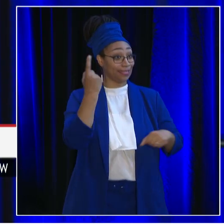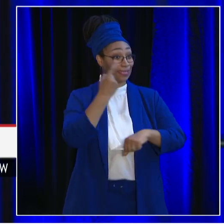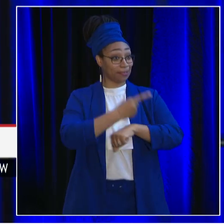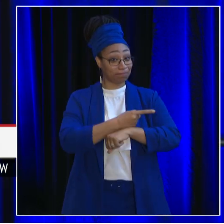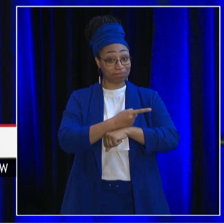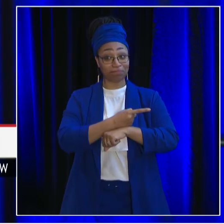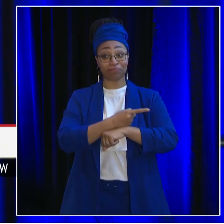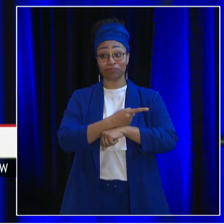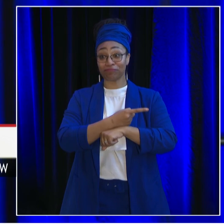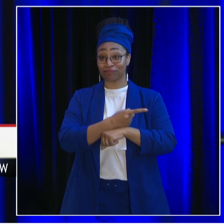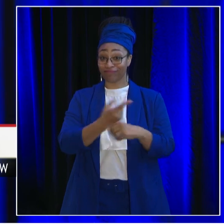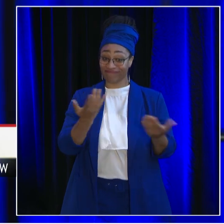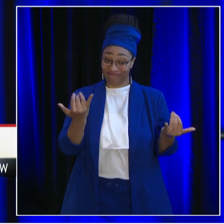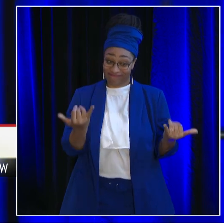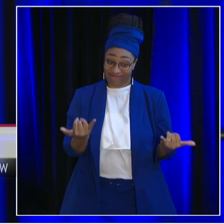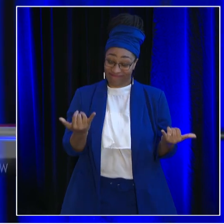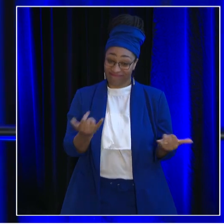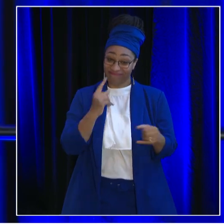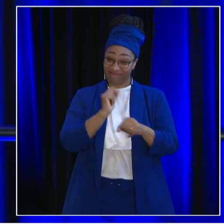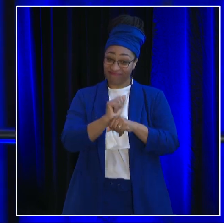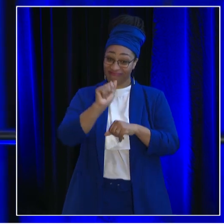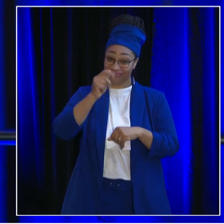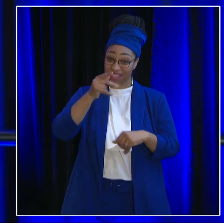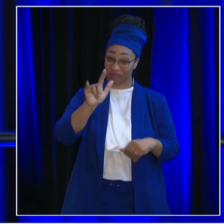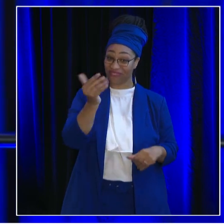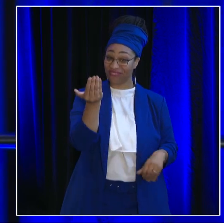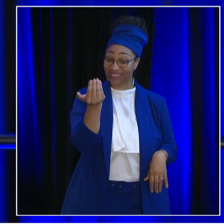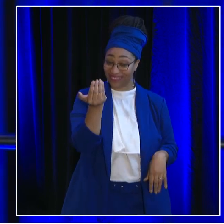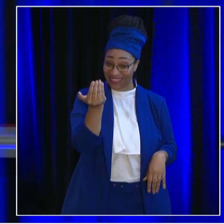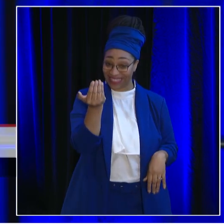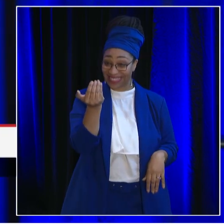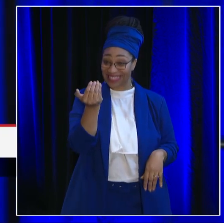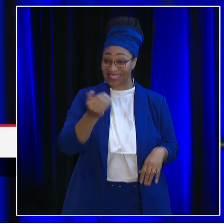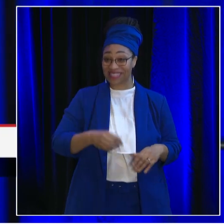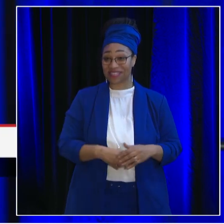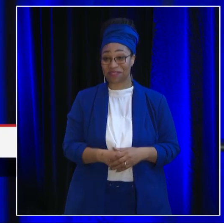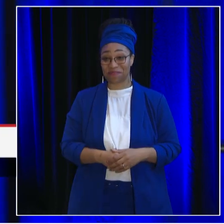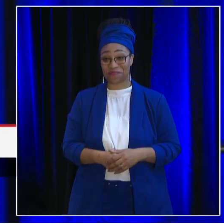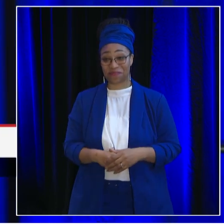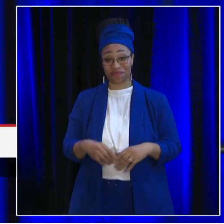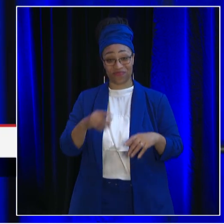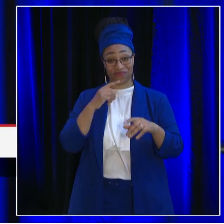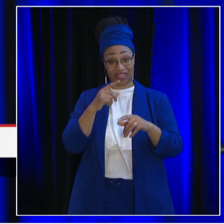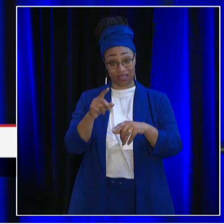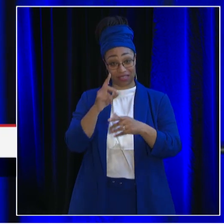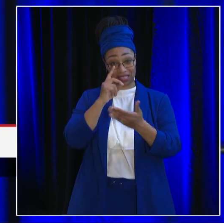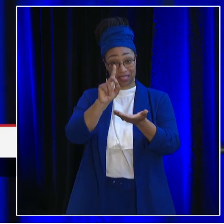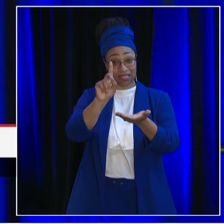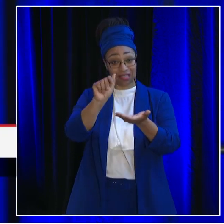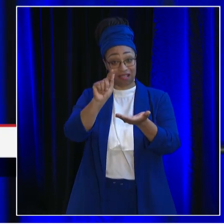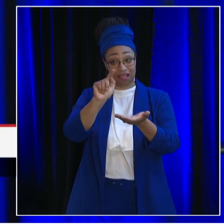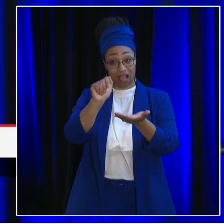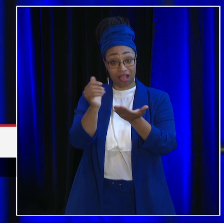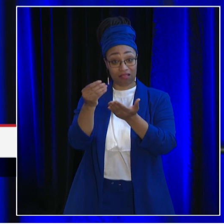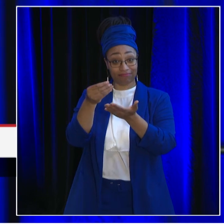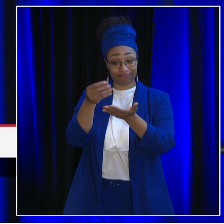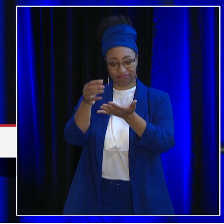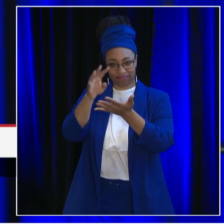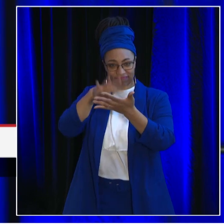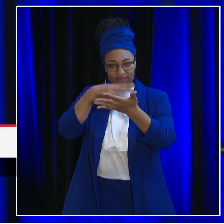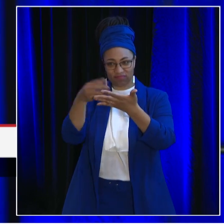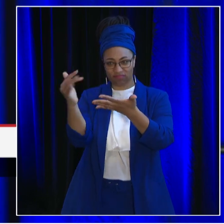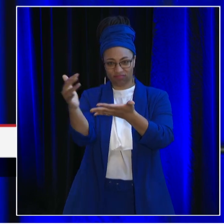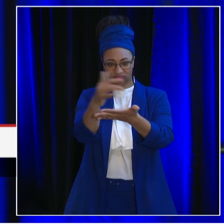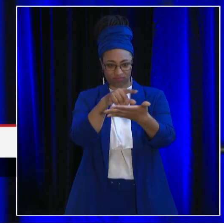According to the most recent data I could find, the District of Columbia surpassed all states in federal